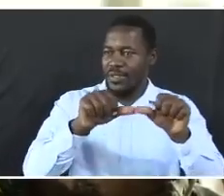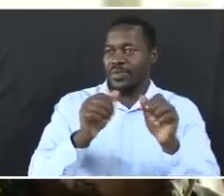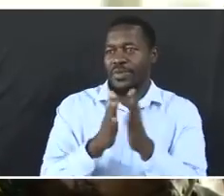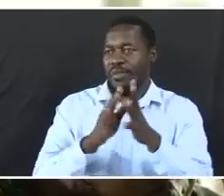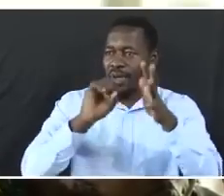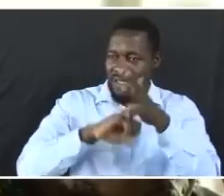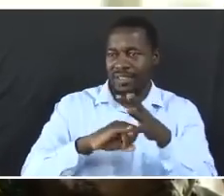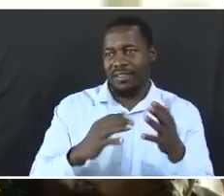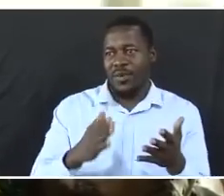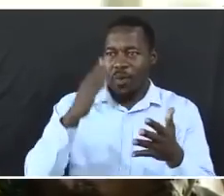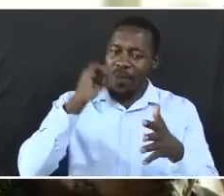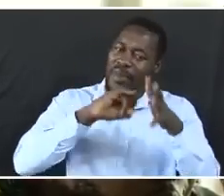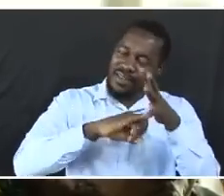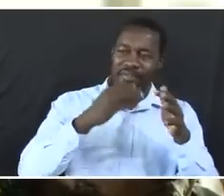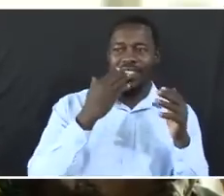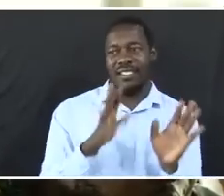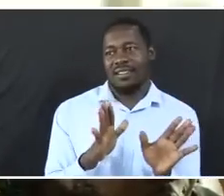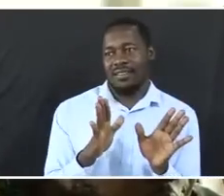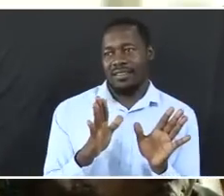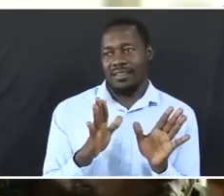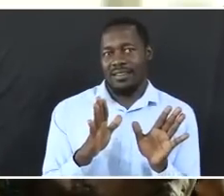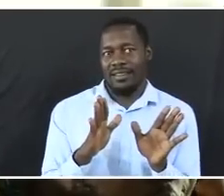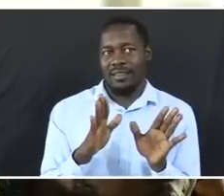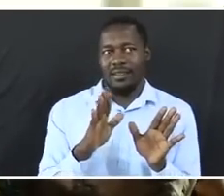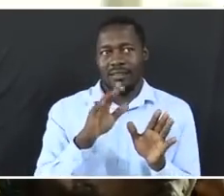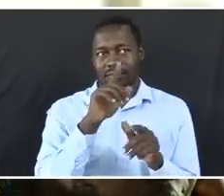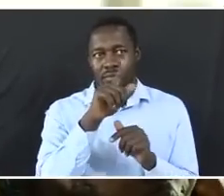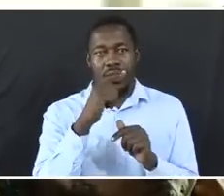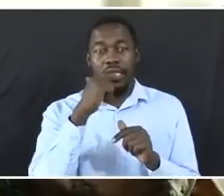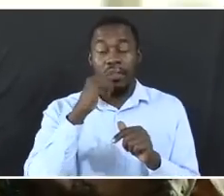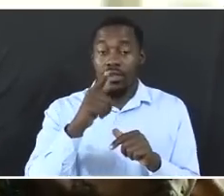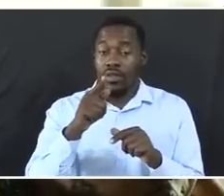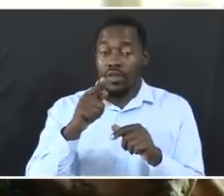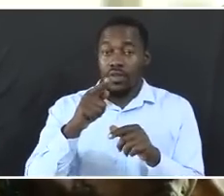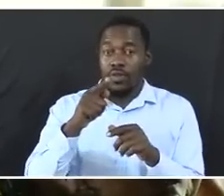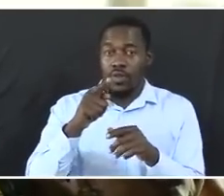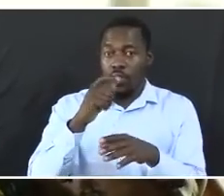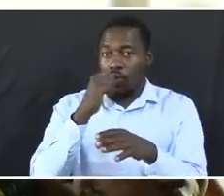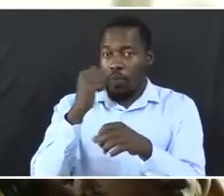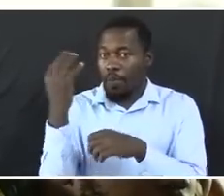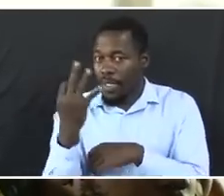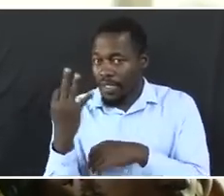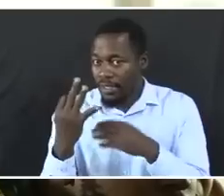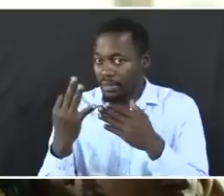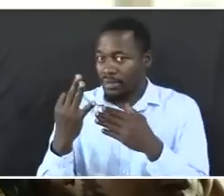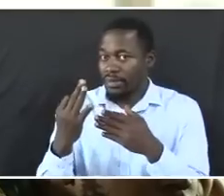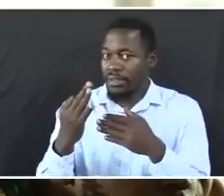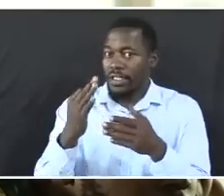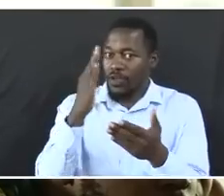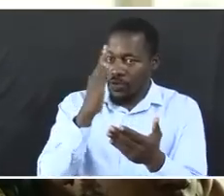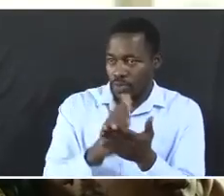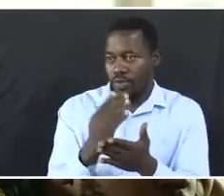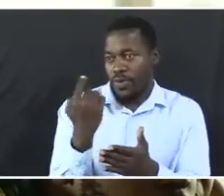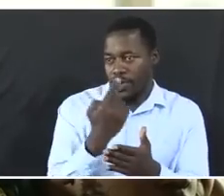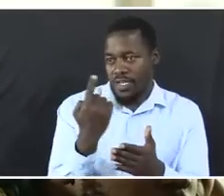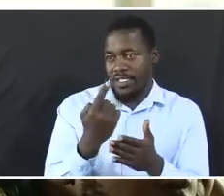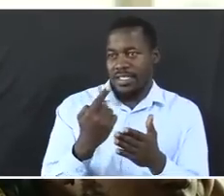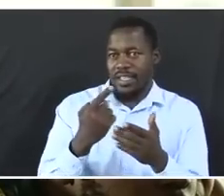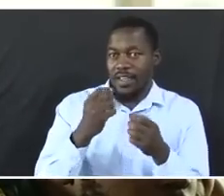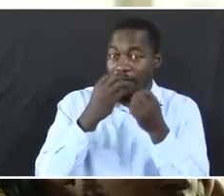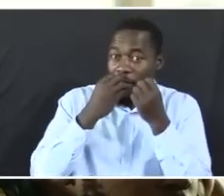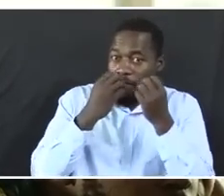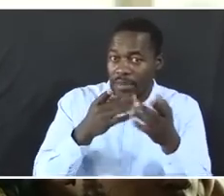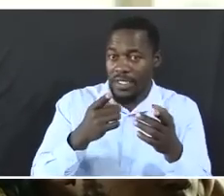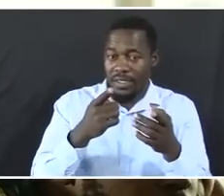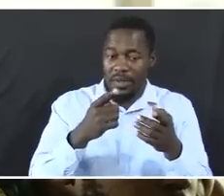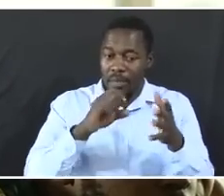a lesson to you, not to them, because maybe they found themselves landing into such a situation when actually they